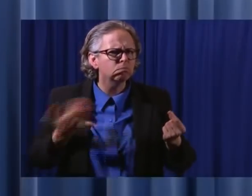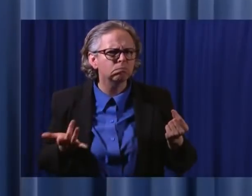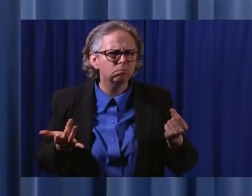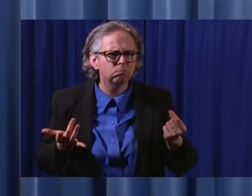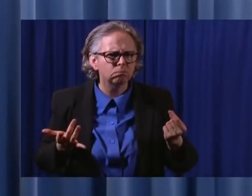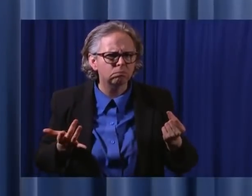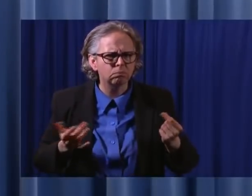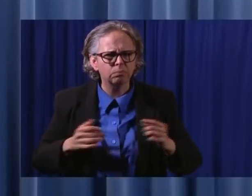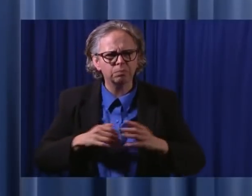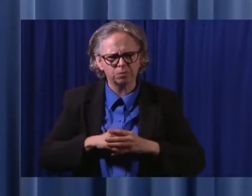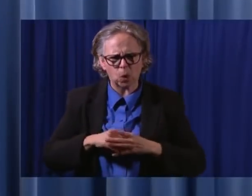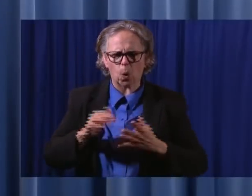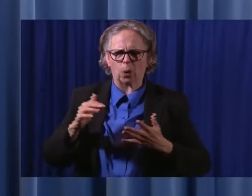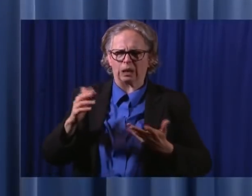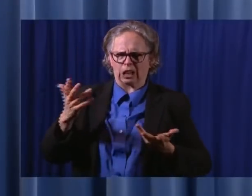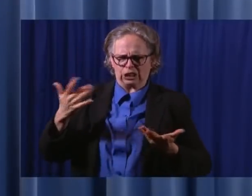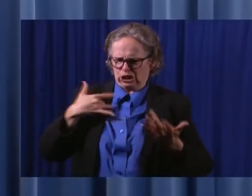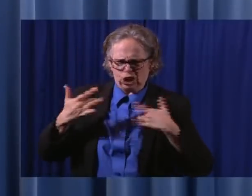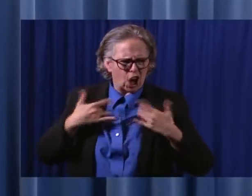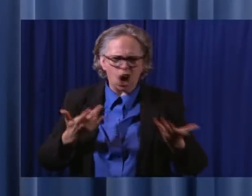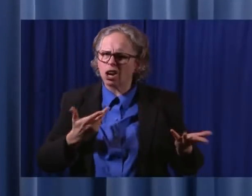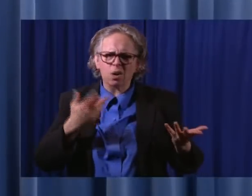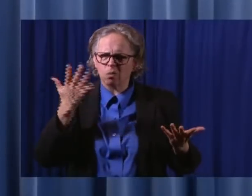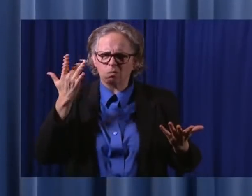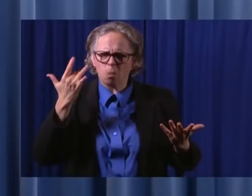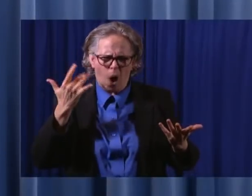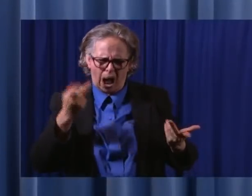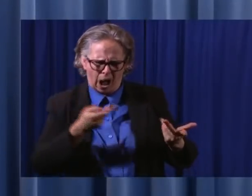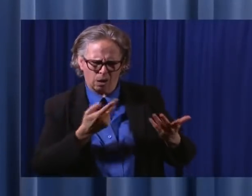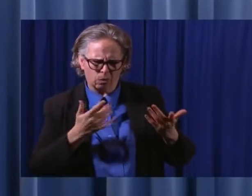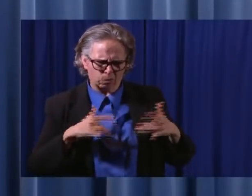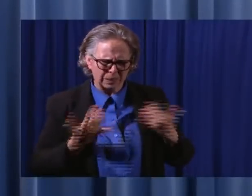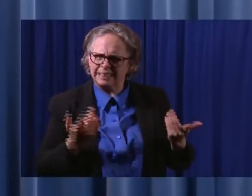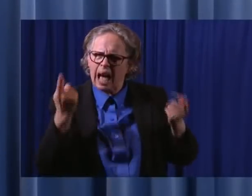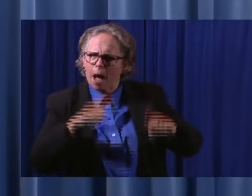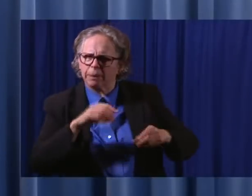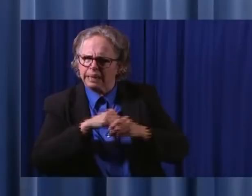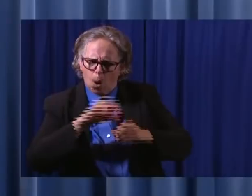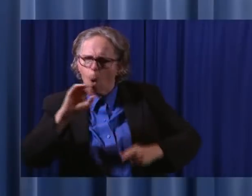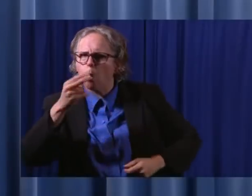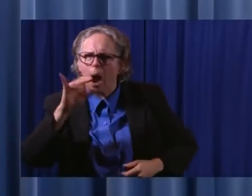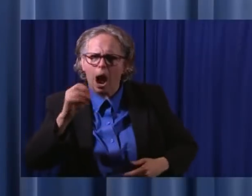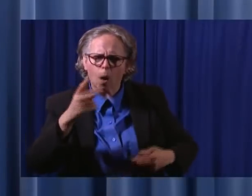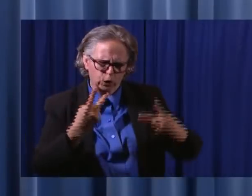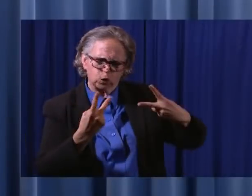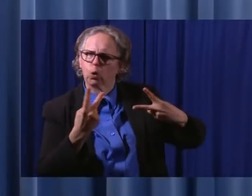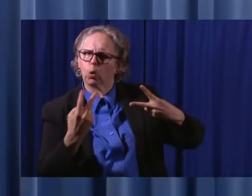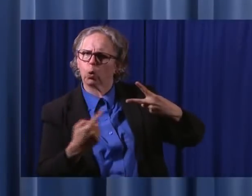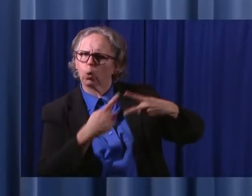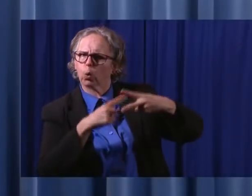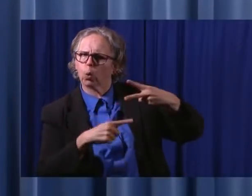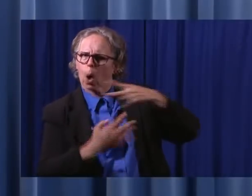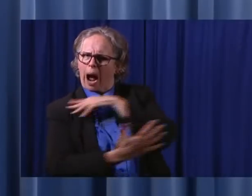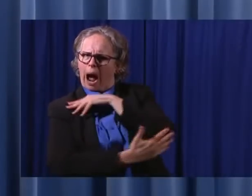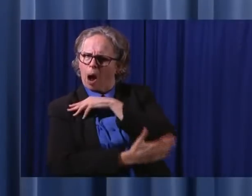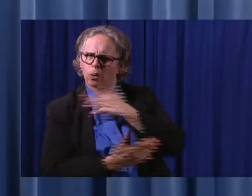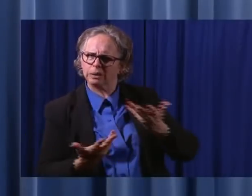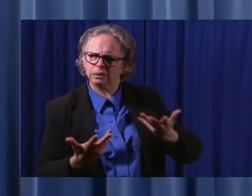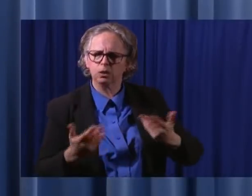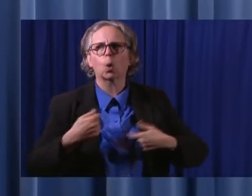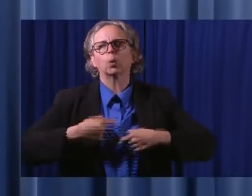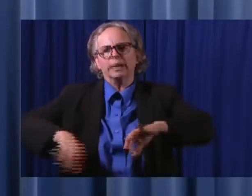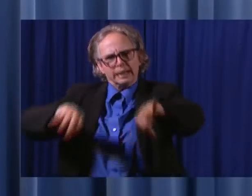a concern about those two. And so they told us that they would give us some additional